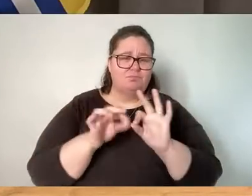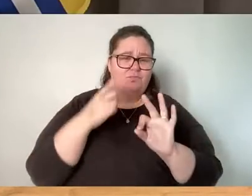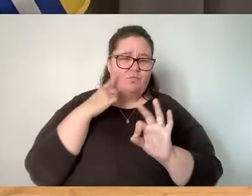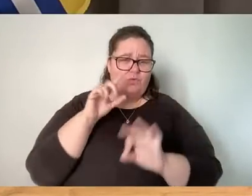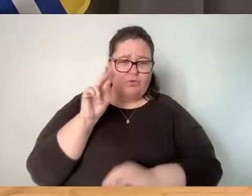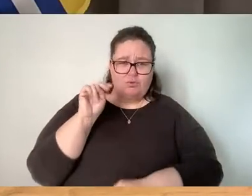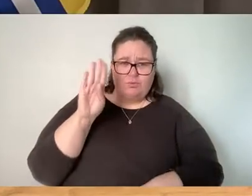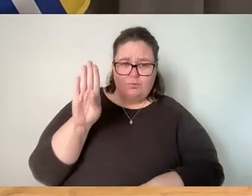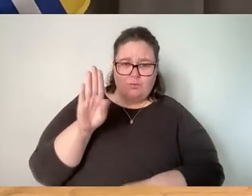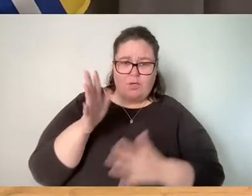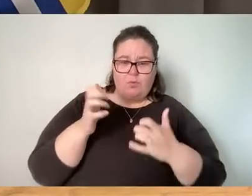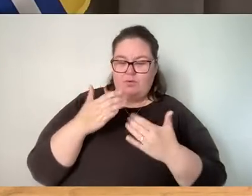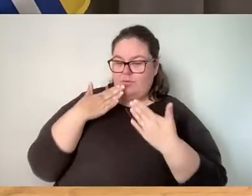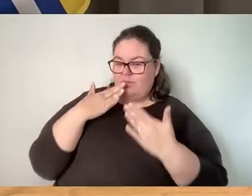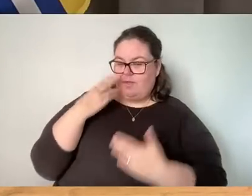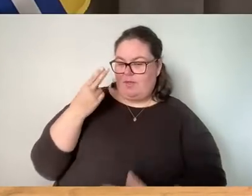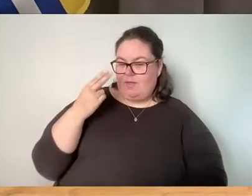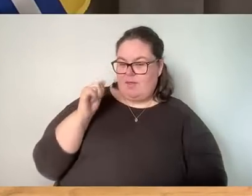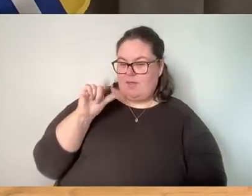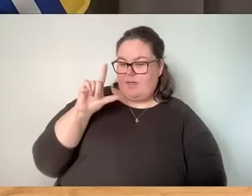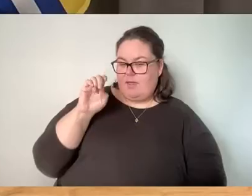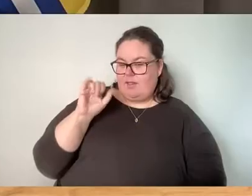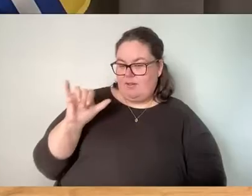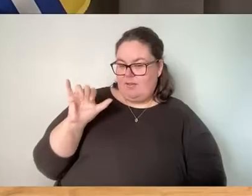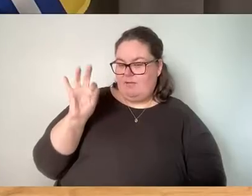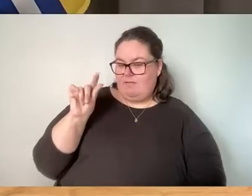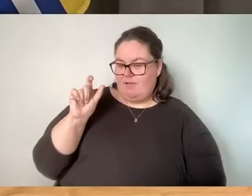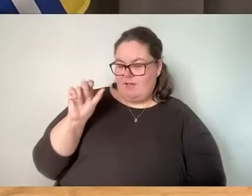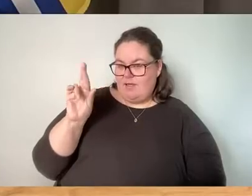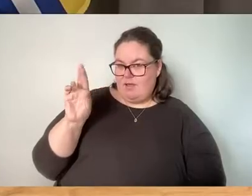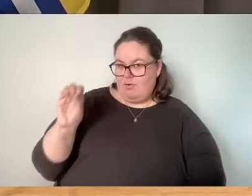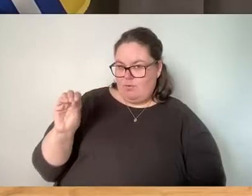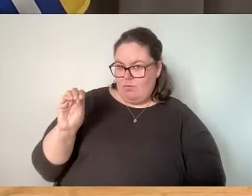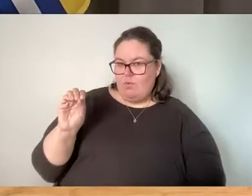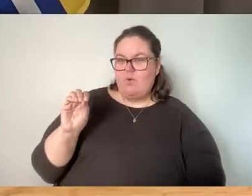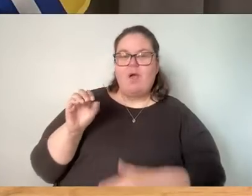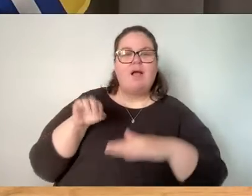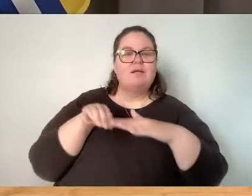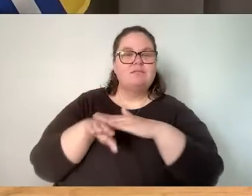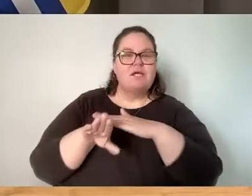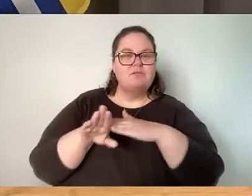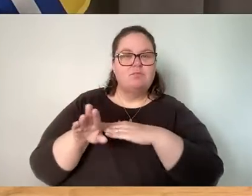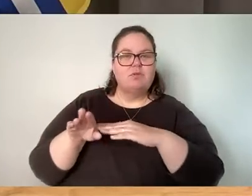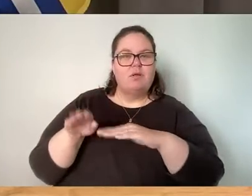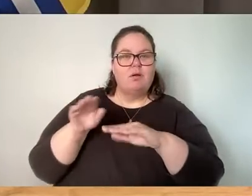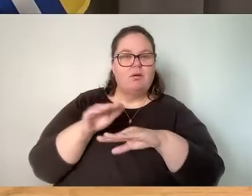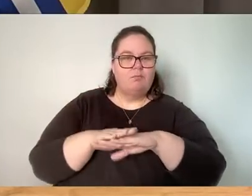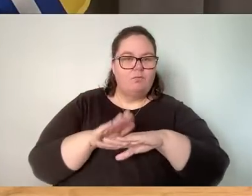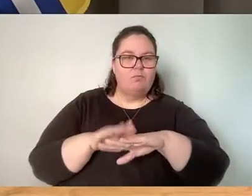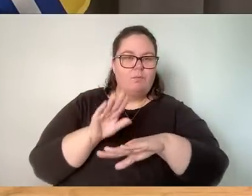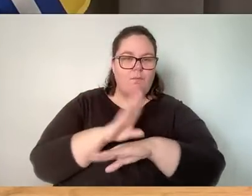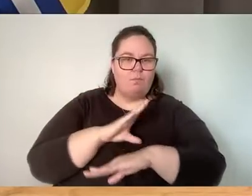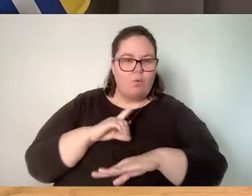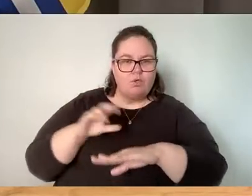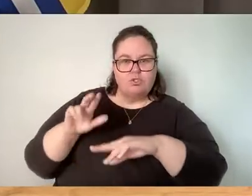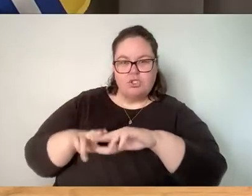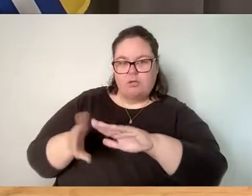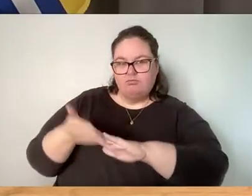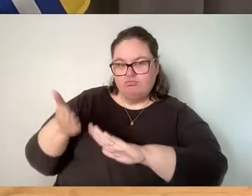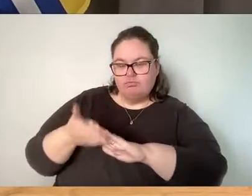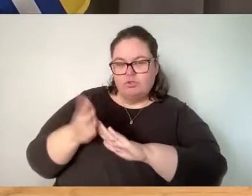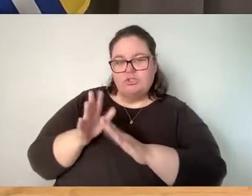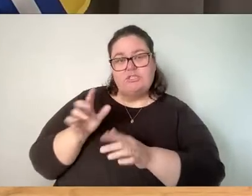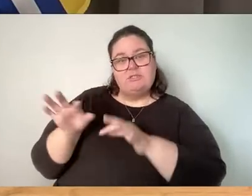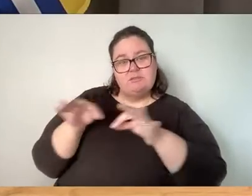Haley Flero, Chair of the Accessibility Advisory Board, for joining me to share our next vital steps towards